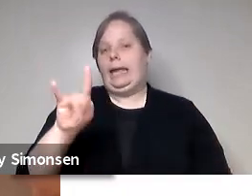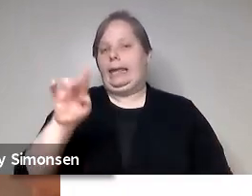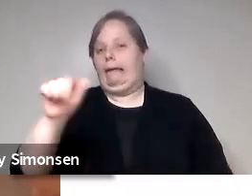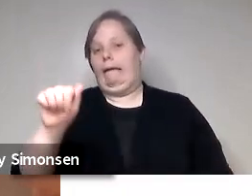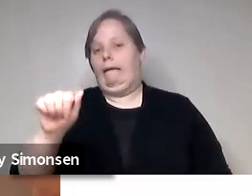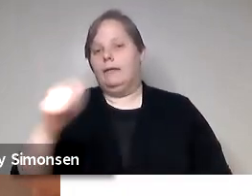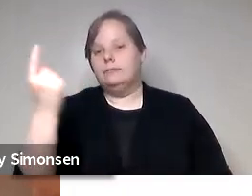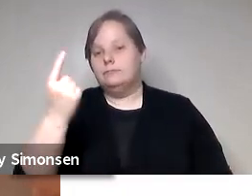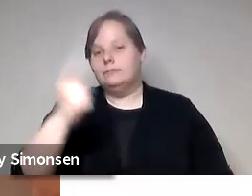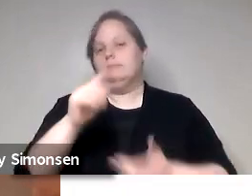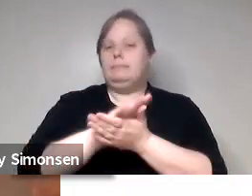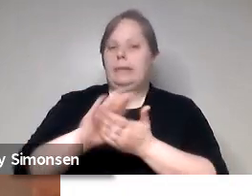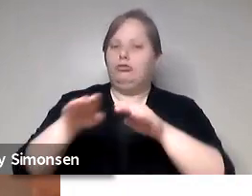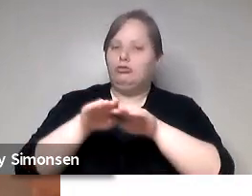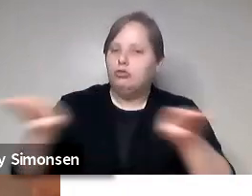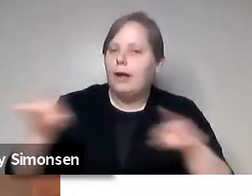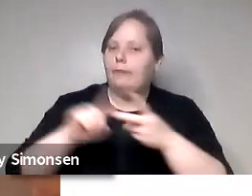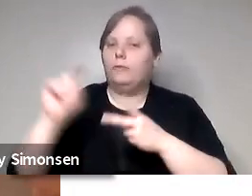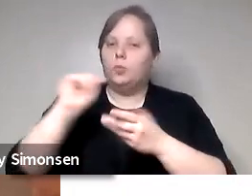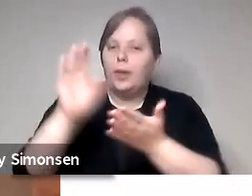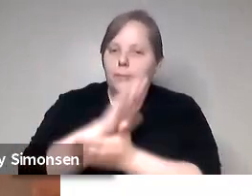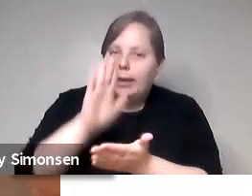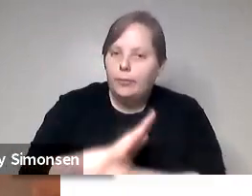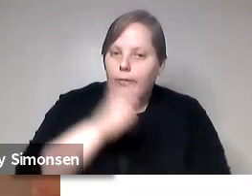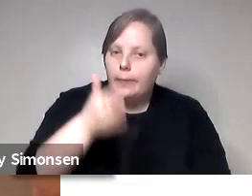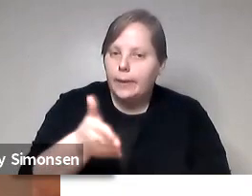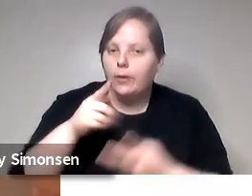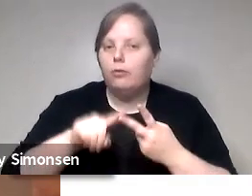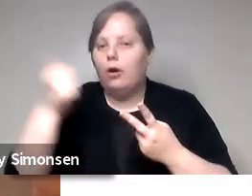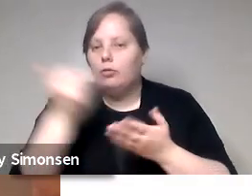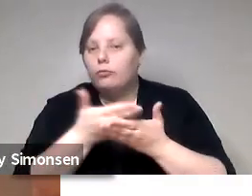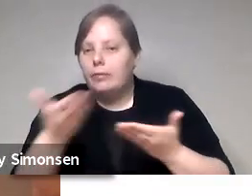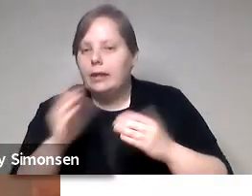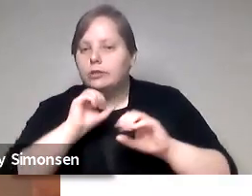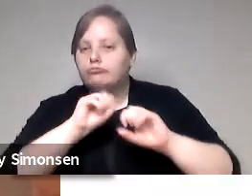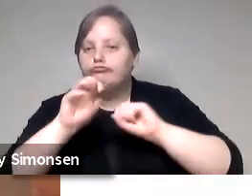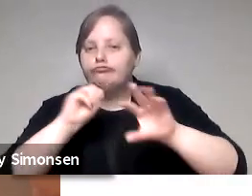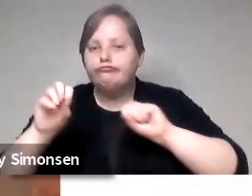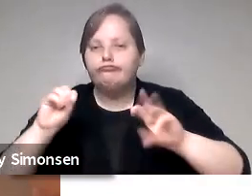got a nice shelf with toilet paper and some other items above it. And